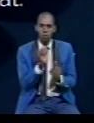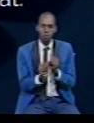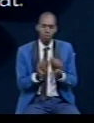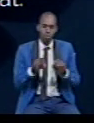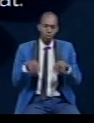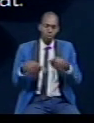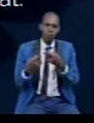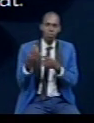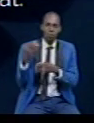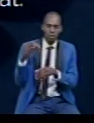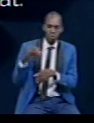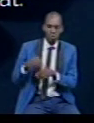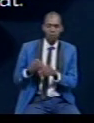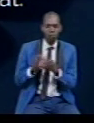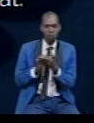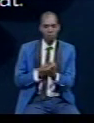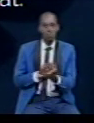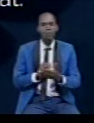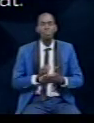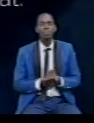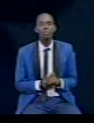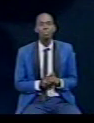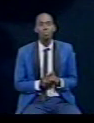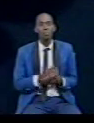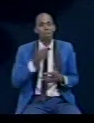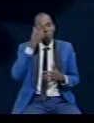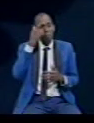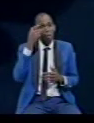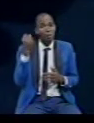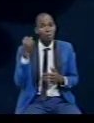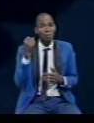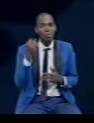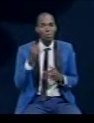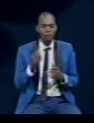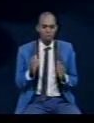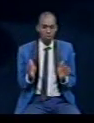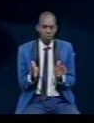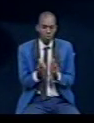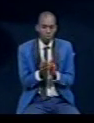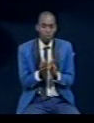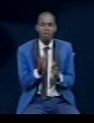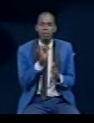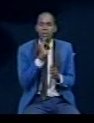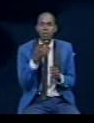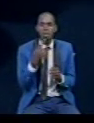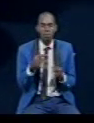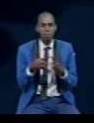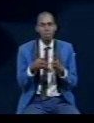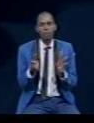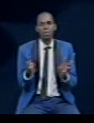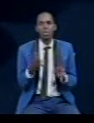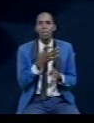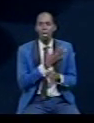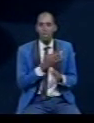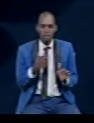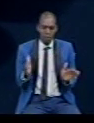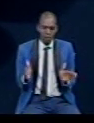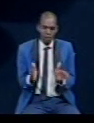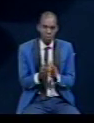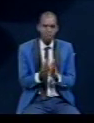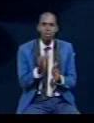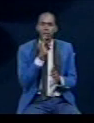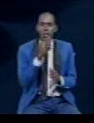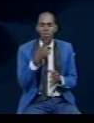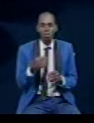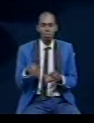go in thereat, because straight is the gate, and narrow is